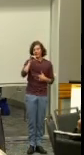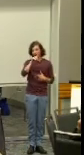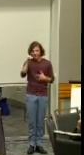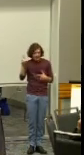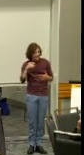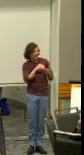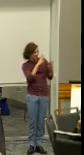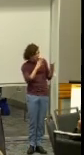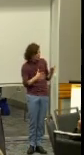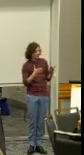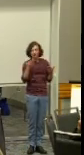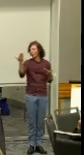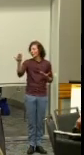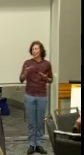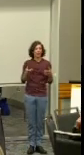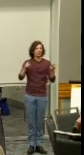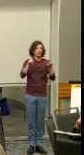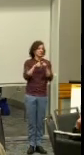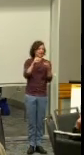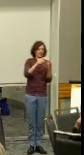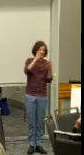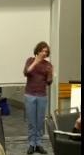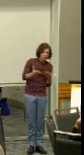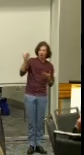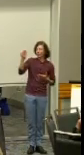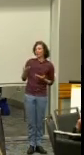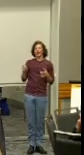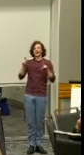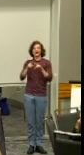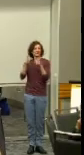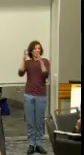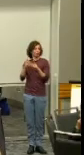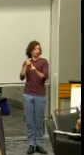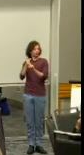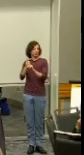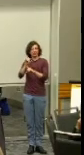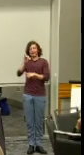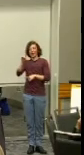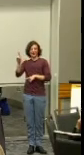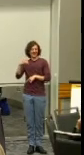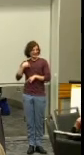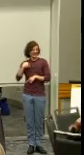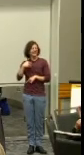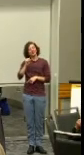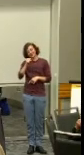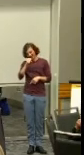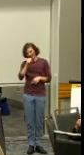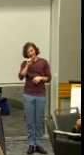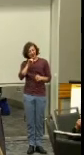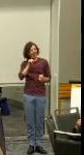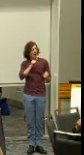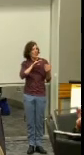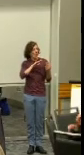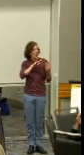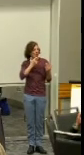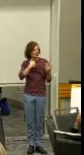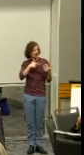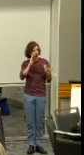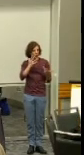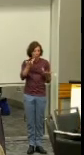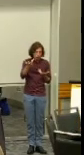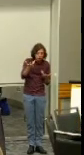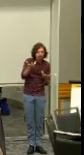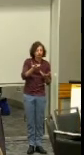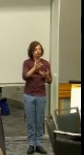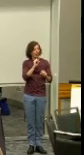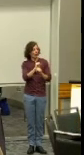student, is as welcome as somebody with IDD. So yeah, very much that sort of approach. So yeah, and we want to work with them for